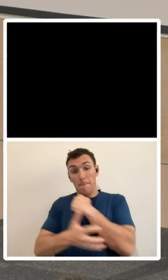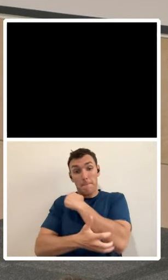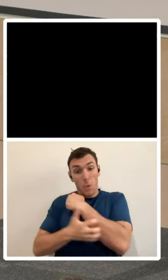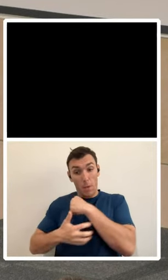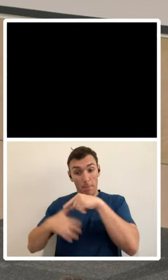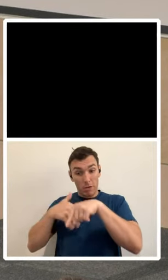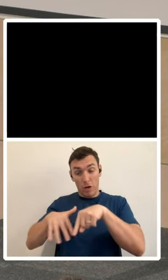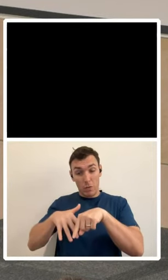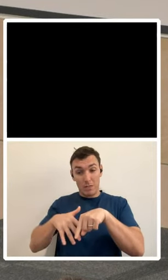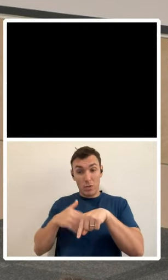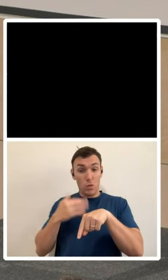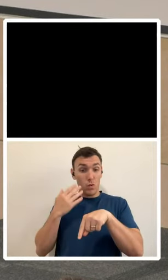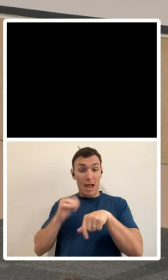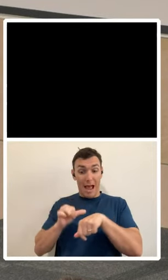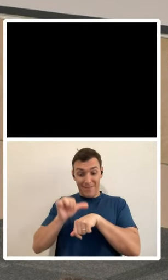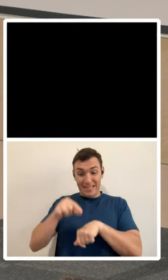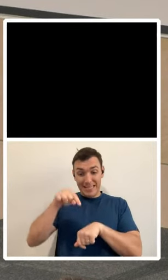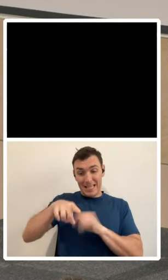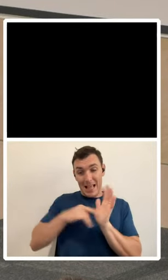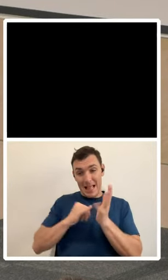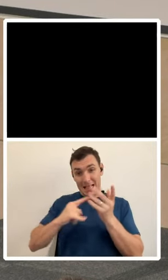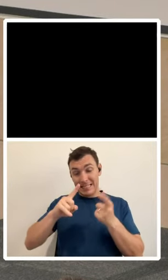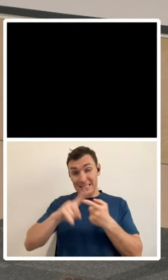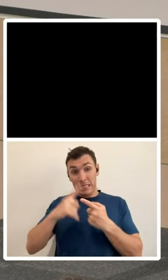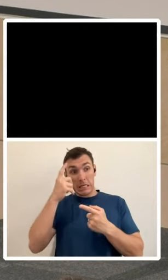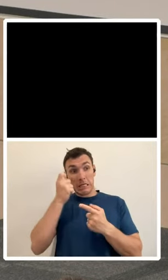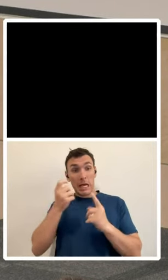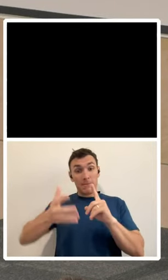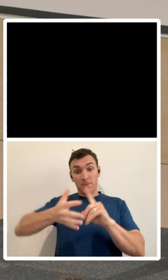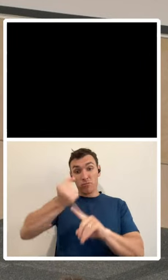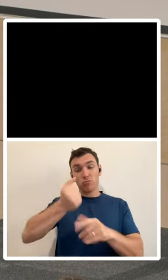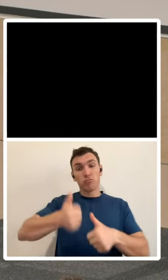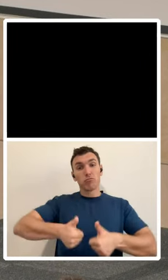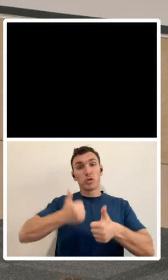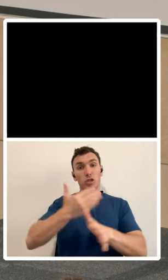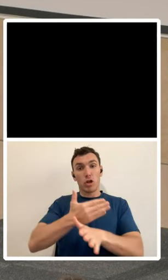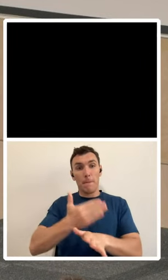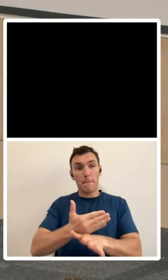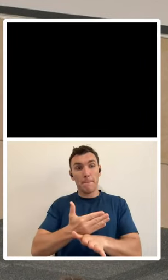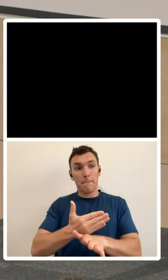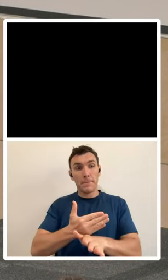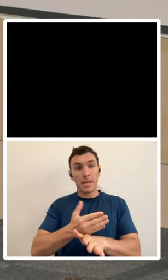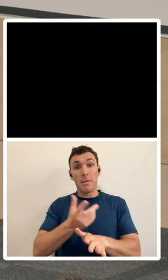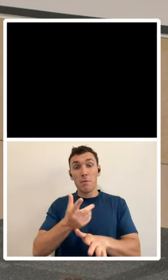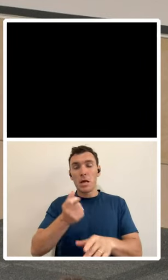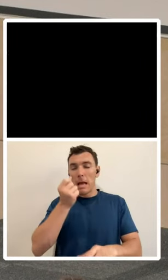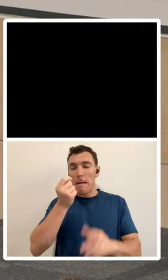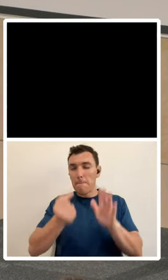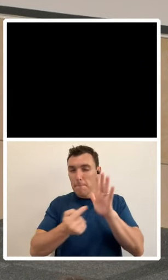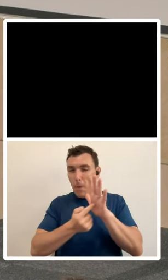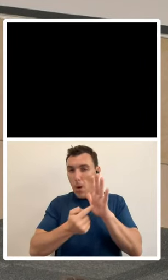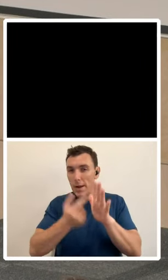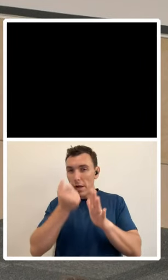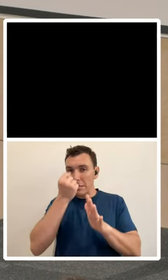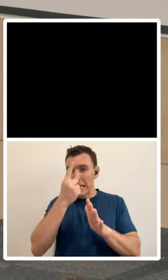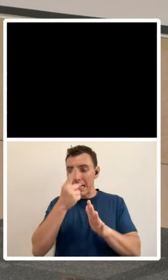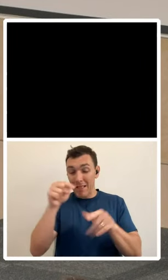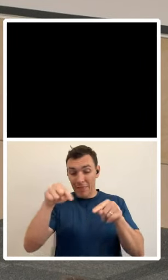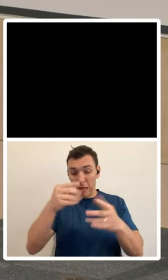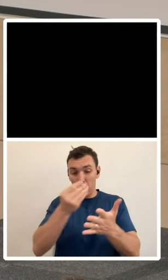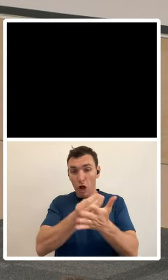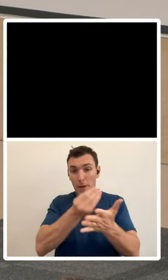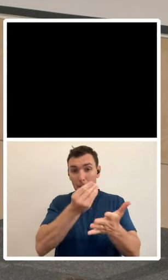economy is not numbers, it's people. Yeah. And Billy taught me that, and you know, it was